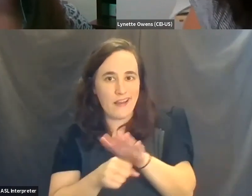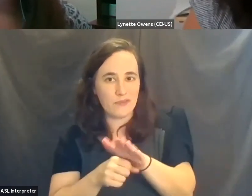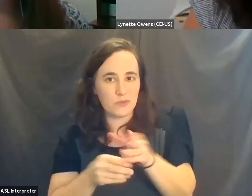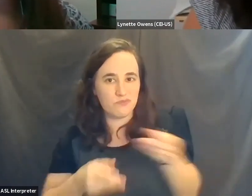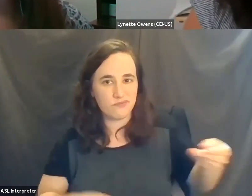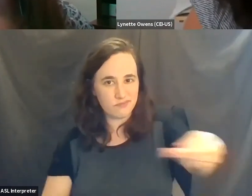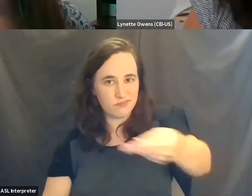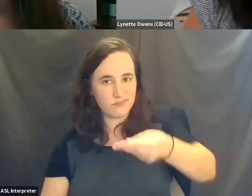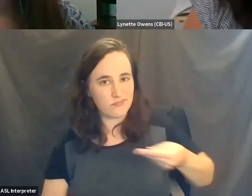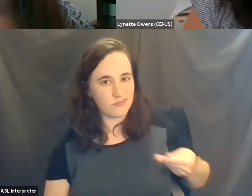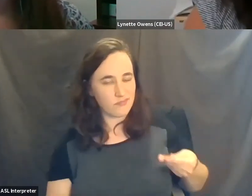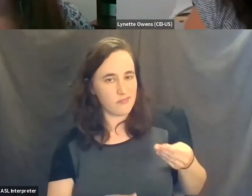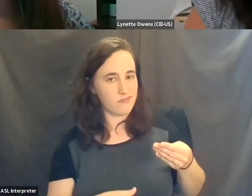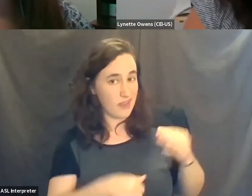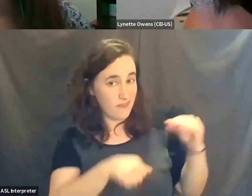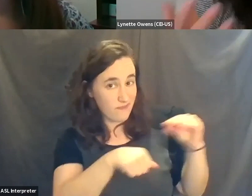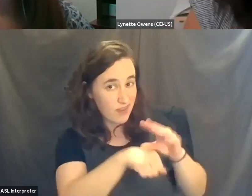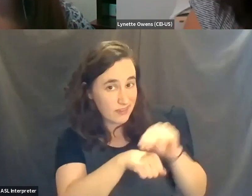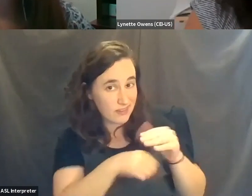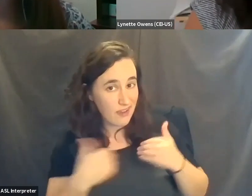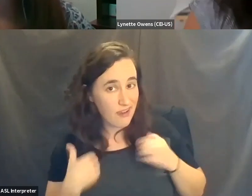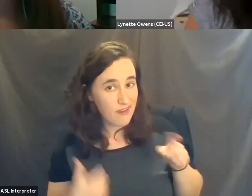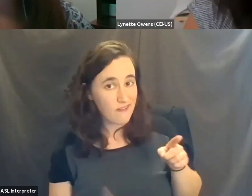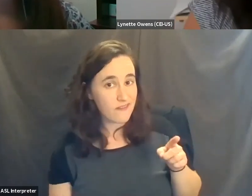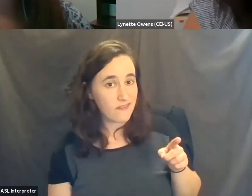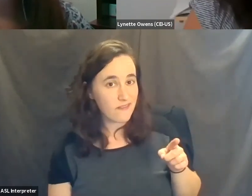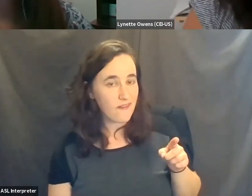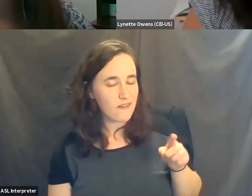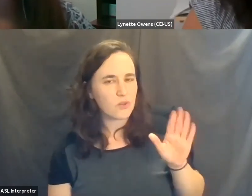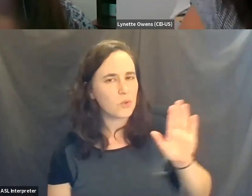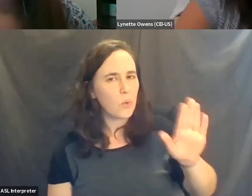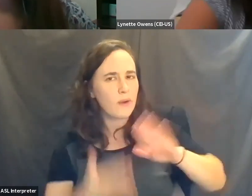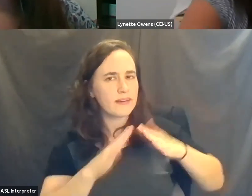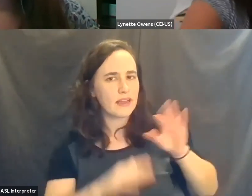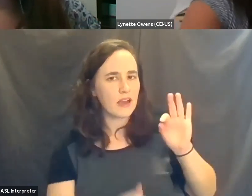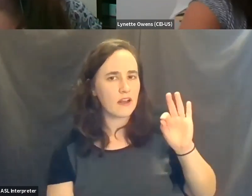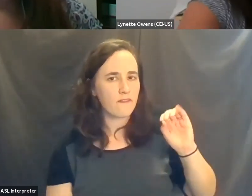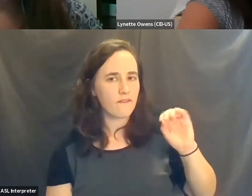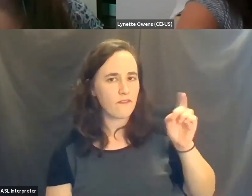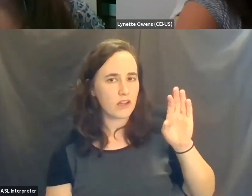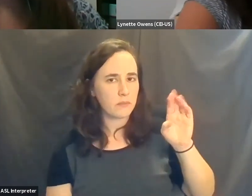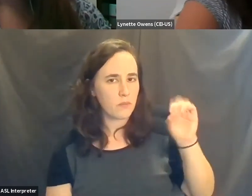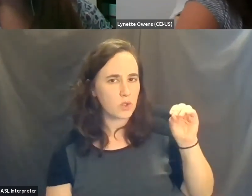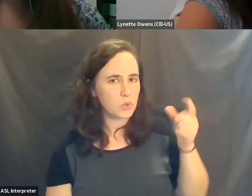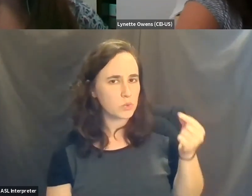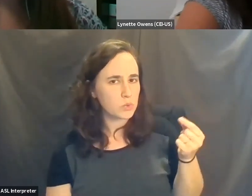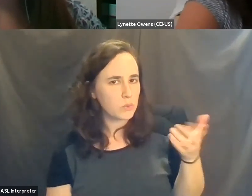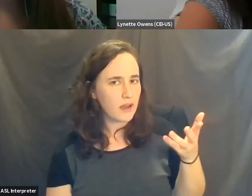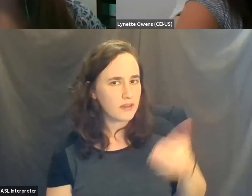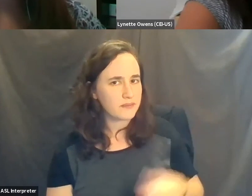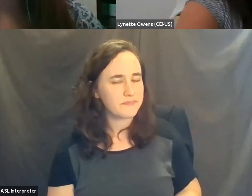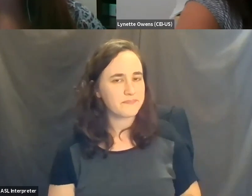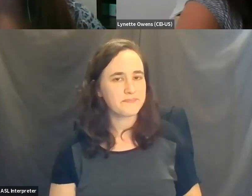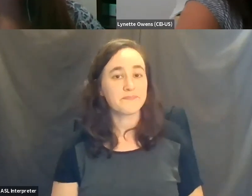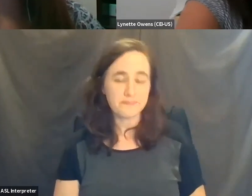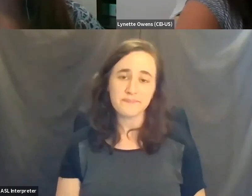academic requirements? Do you have any advice? What does Foxborough do to support kids like that? Yeah, I would say